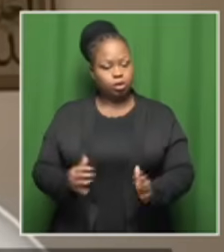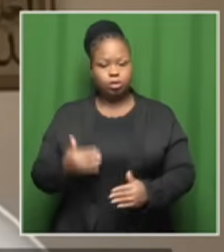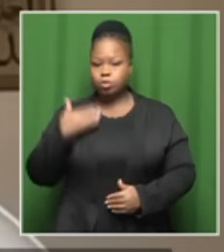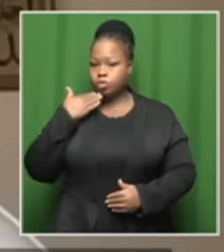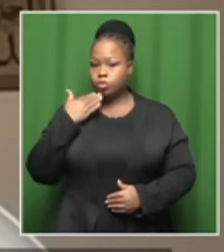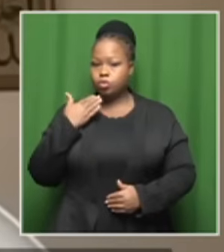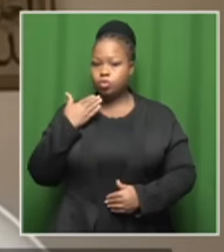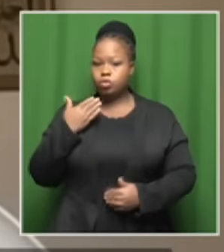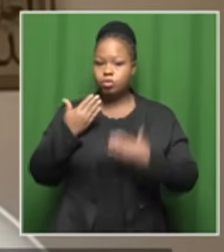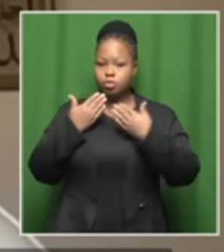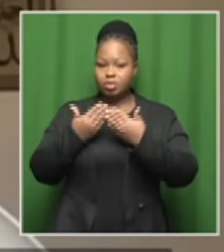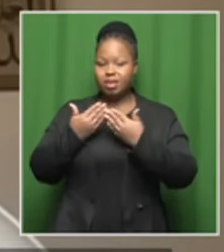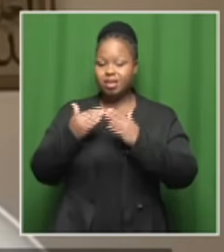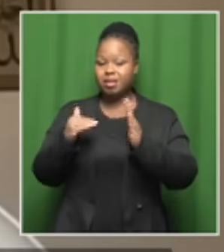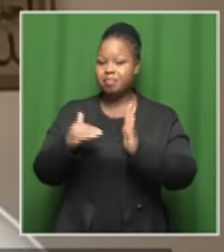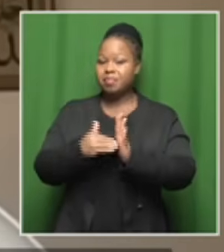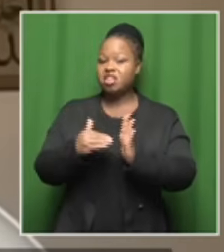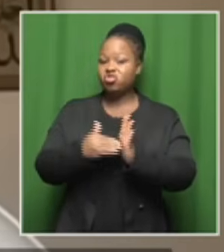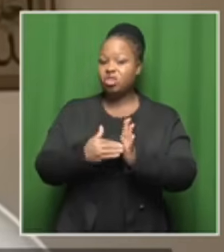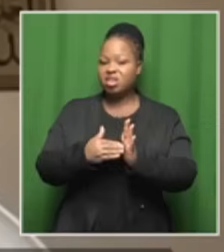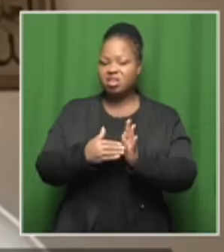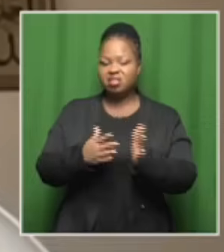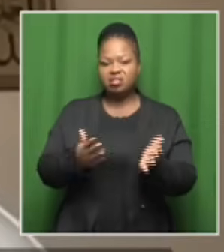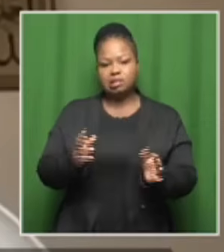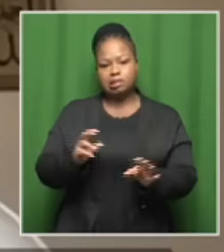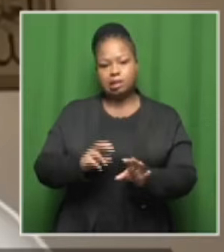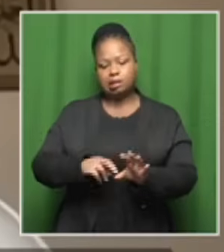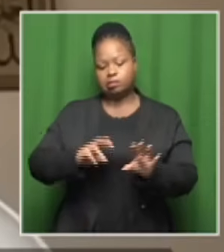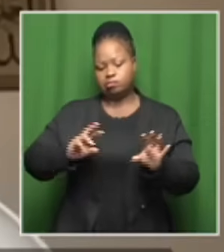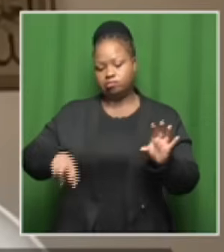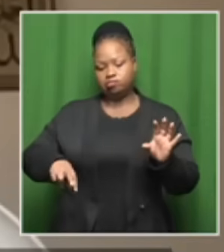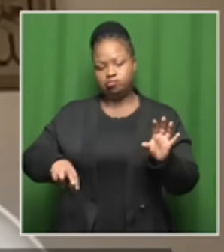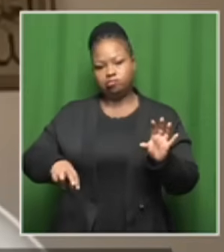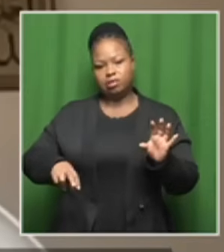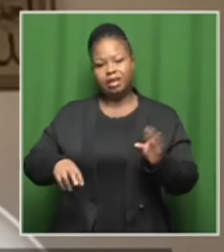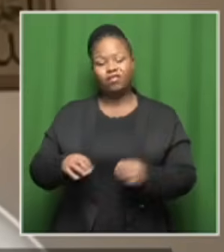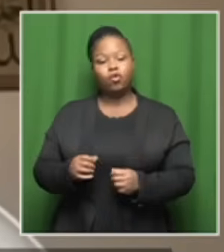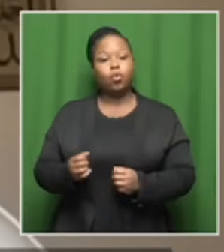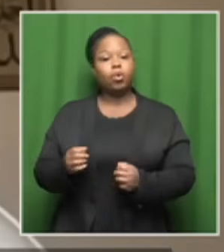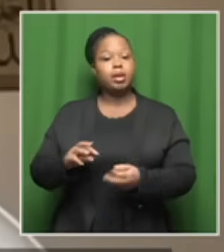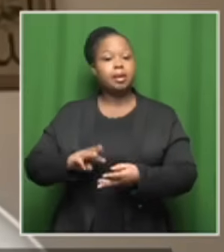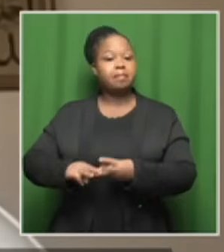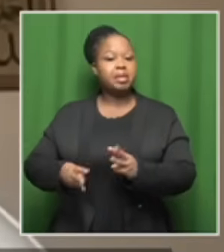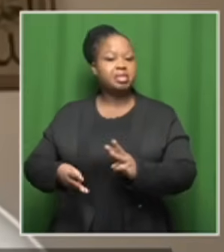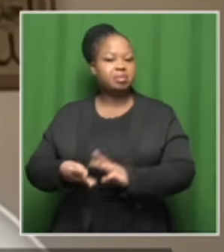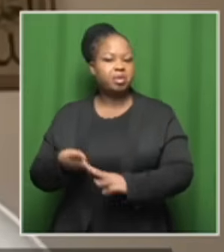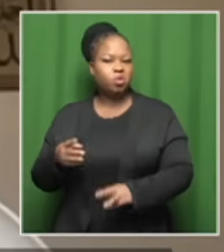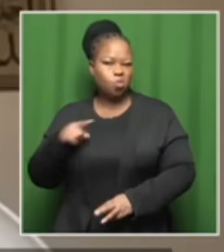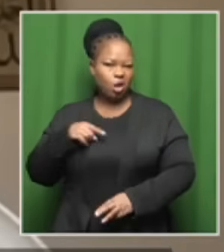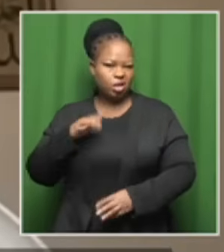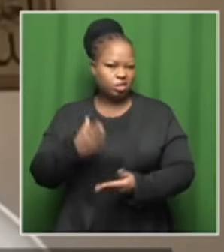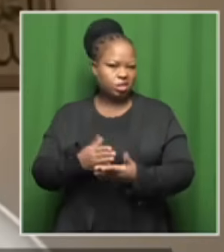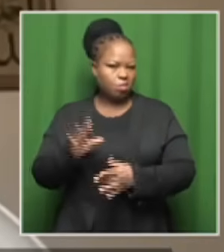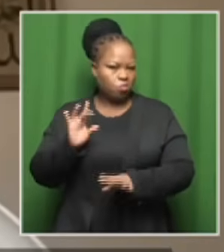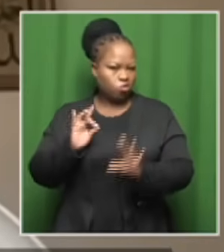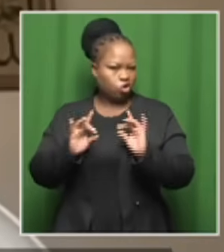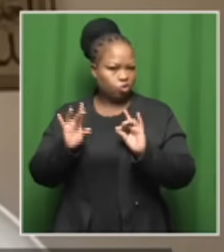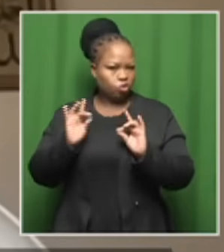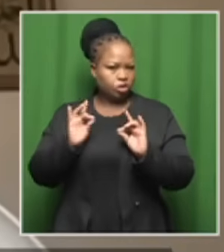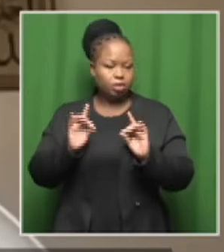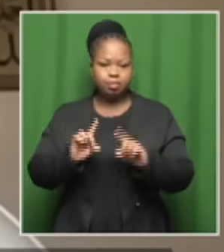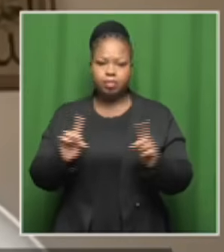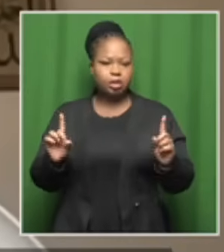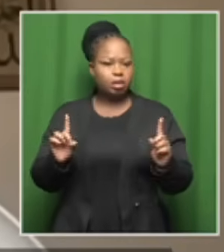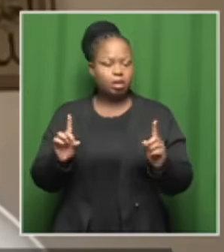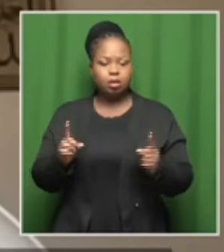level drop mathematics as a percentage of the cohort of learners doing maths. Now, this has been going